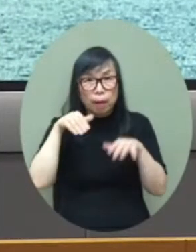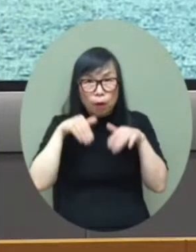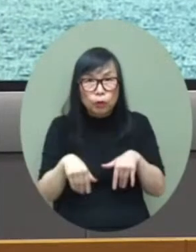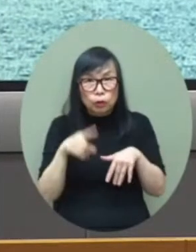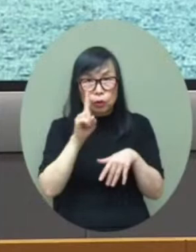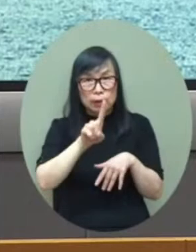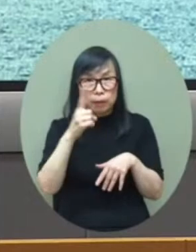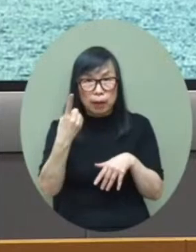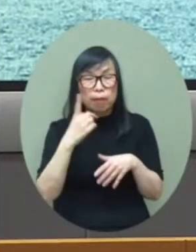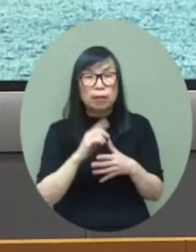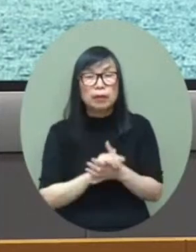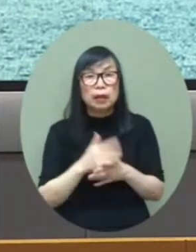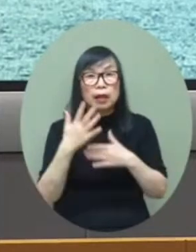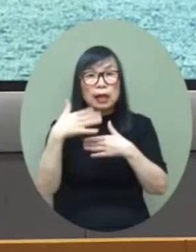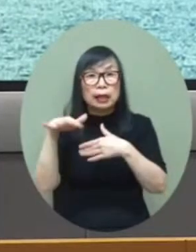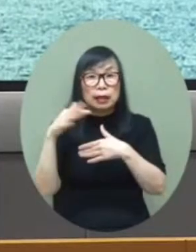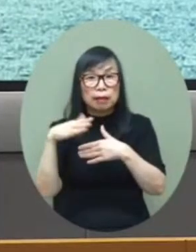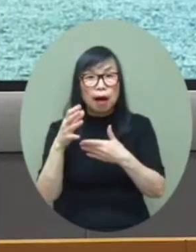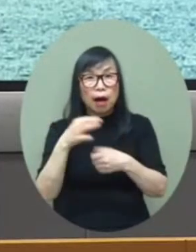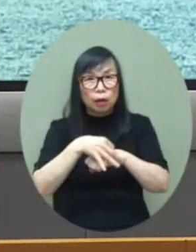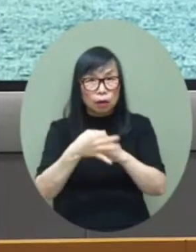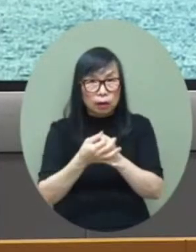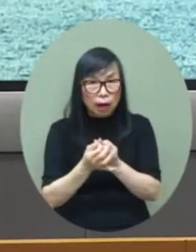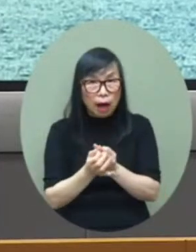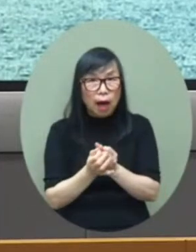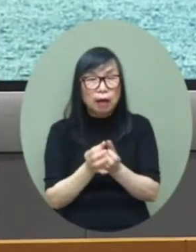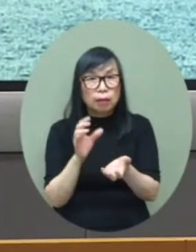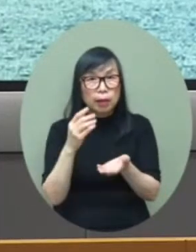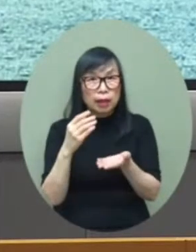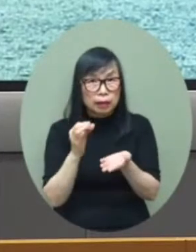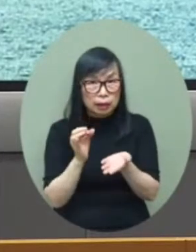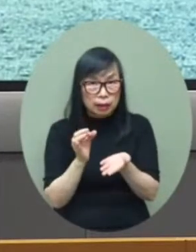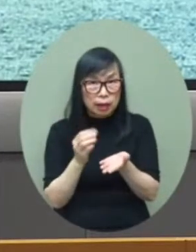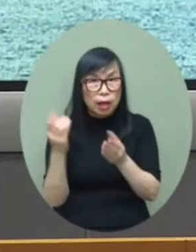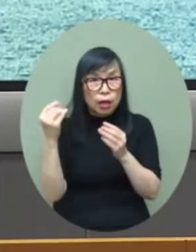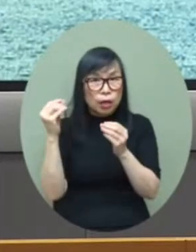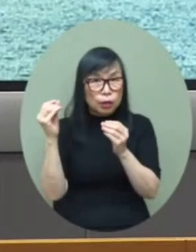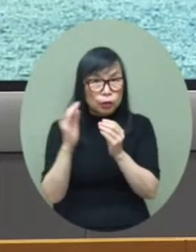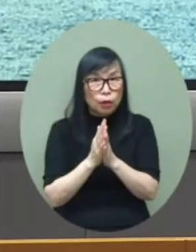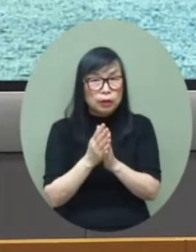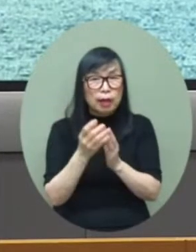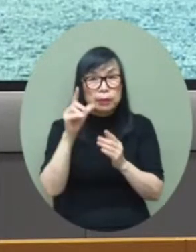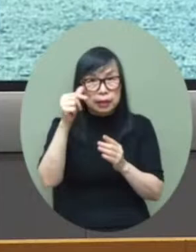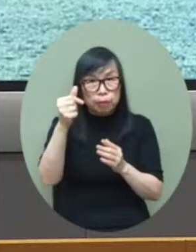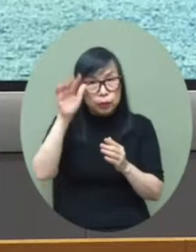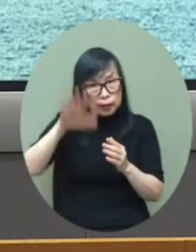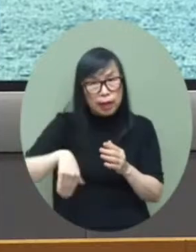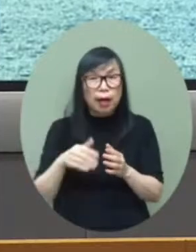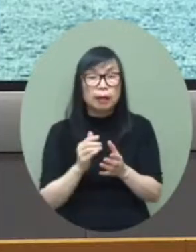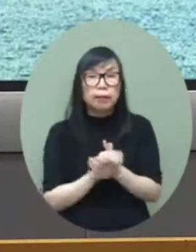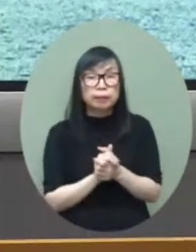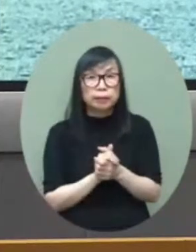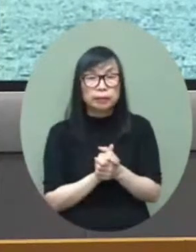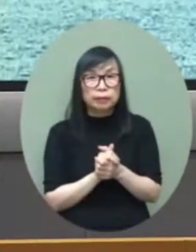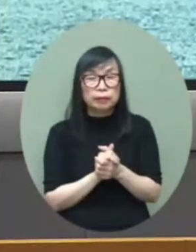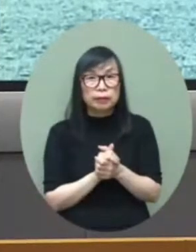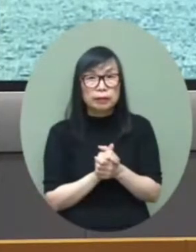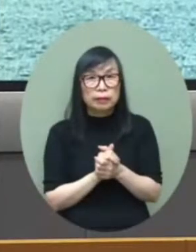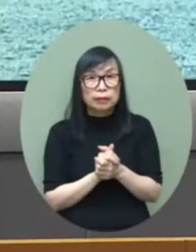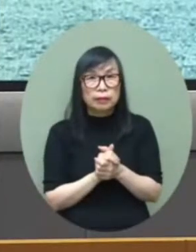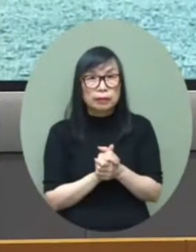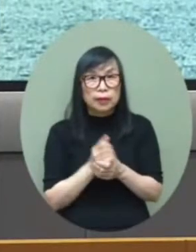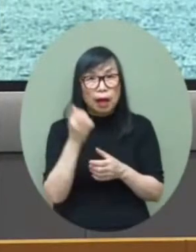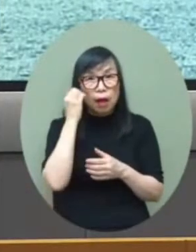13 from the Philippines, and 11 from Australia. And for the remaining places, they've imported less than 10